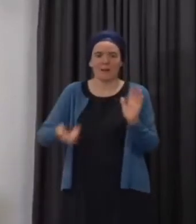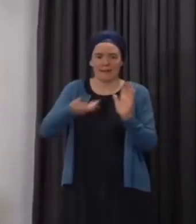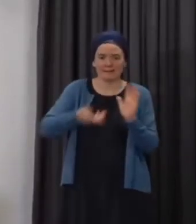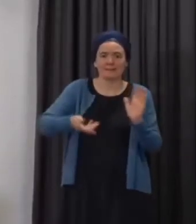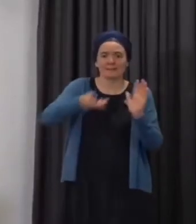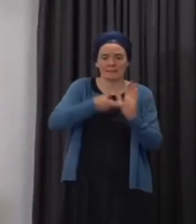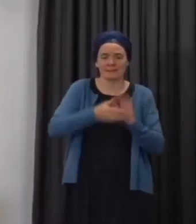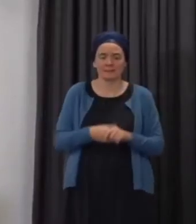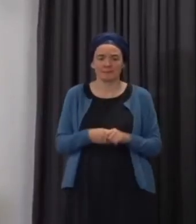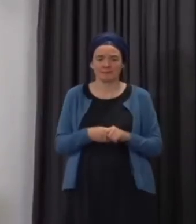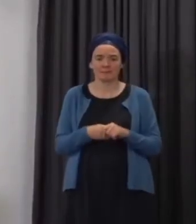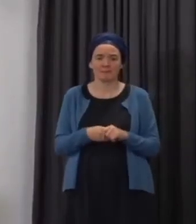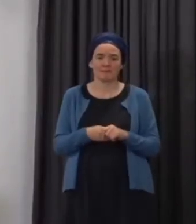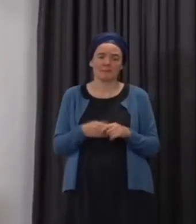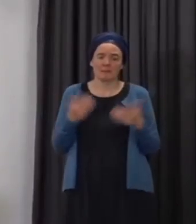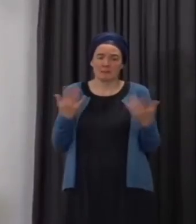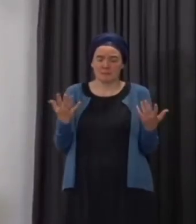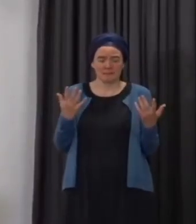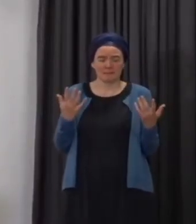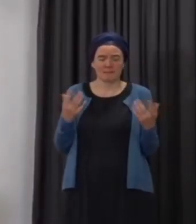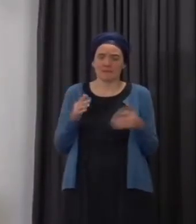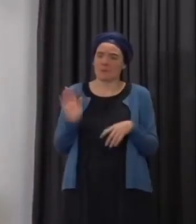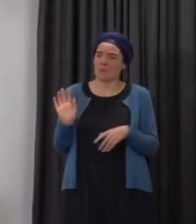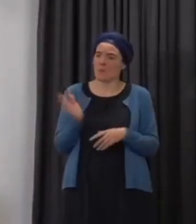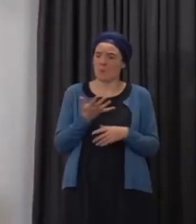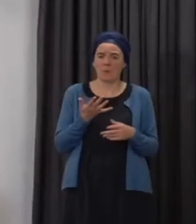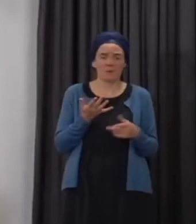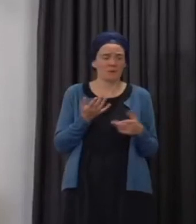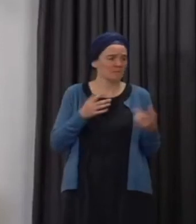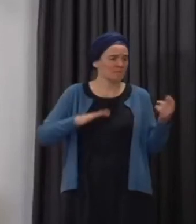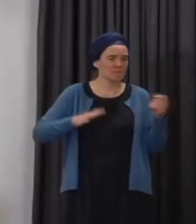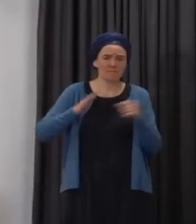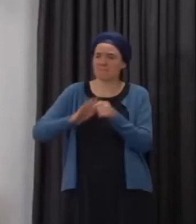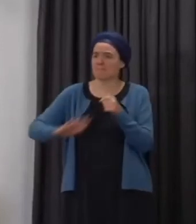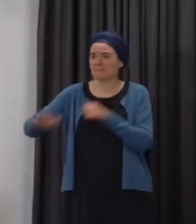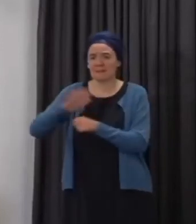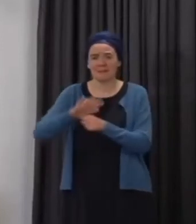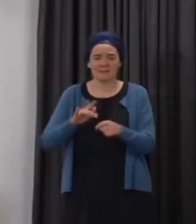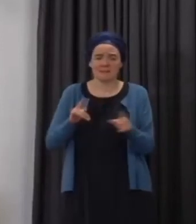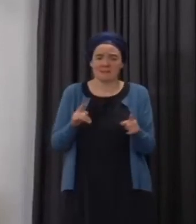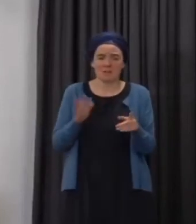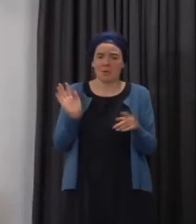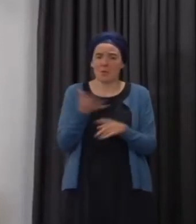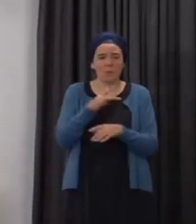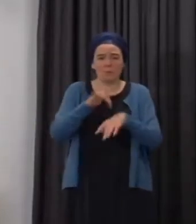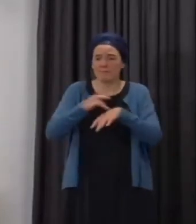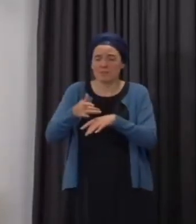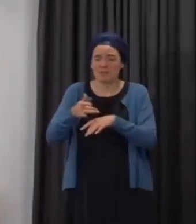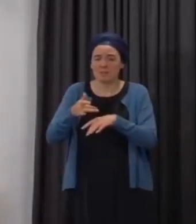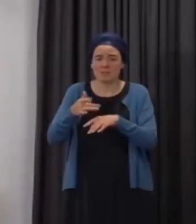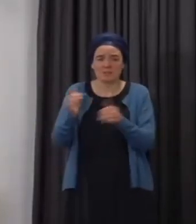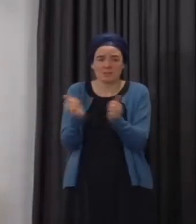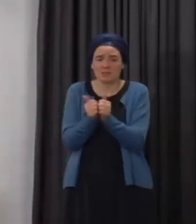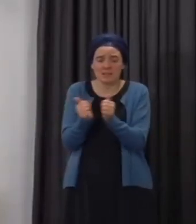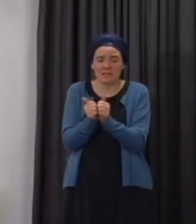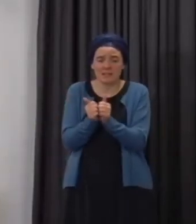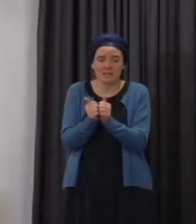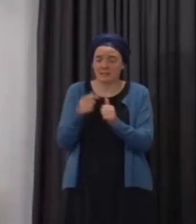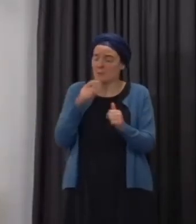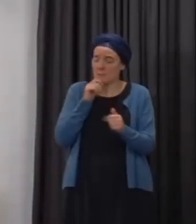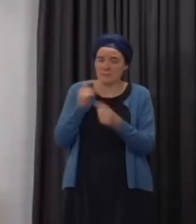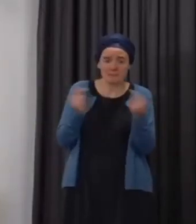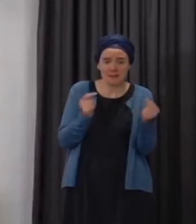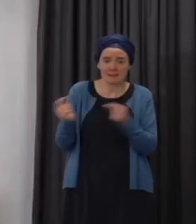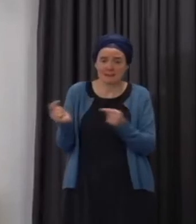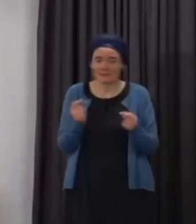life where there are professionals, people don't necessarily agree. Doctors sometimes disagree on treating options. In the field I used to be in, I definitely